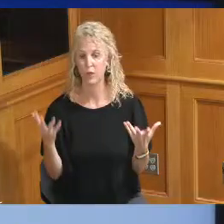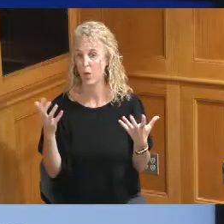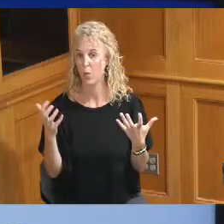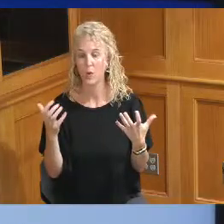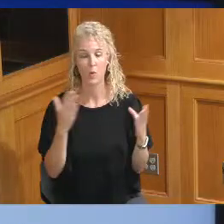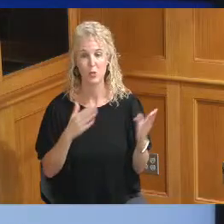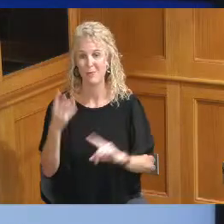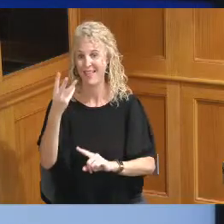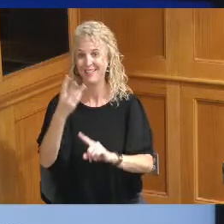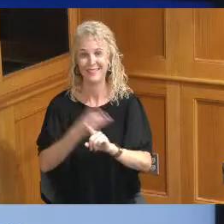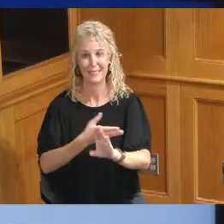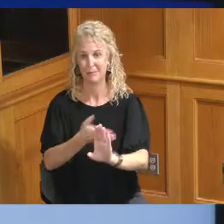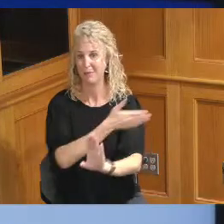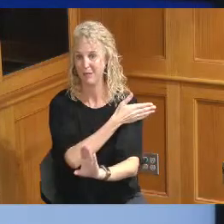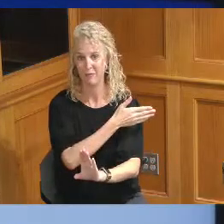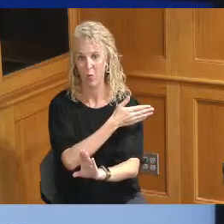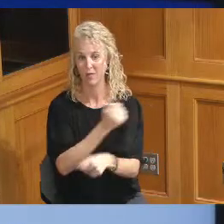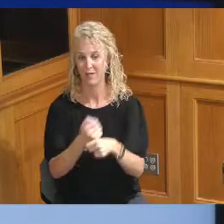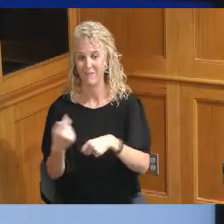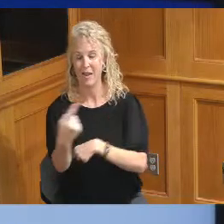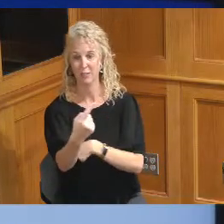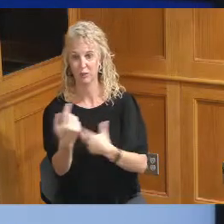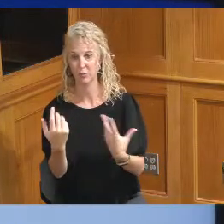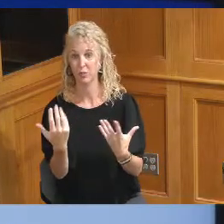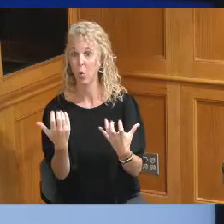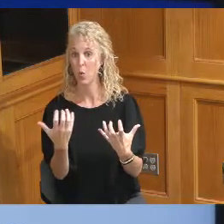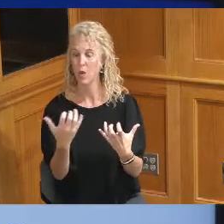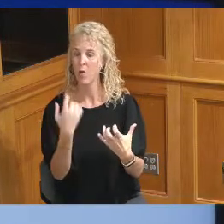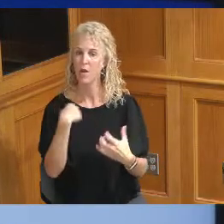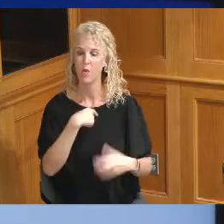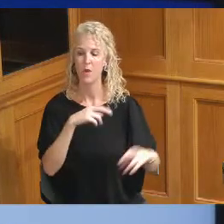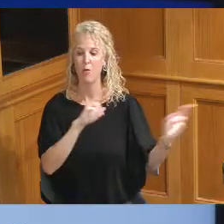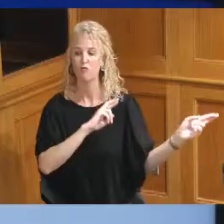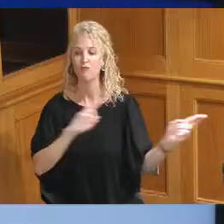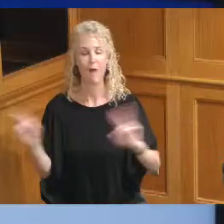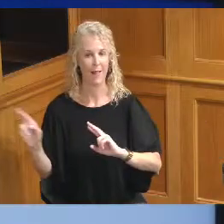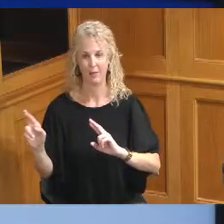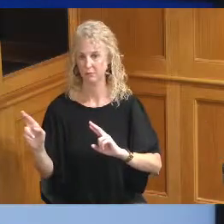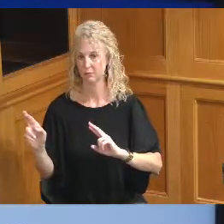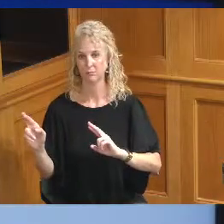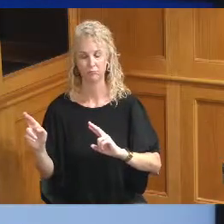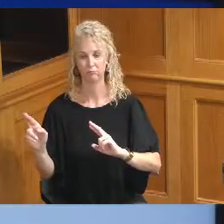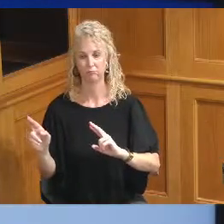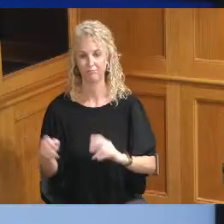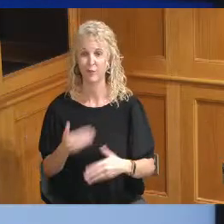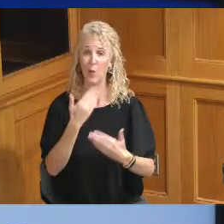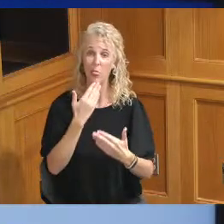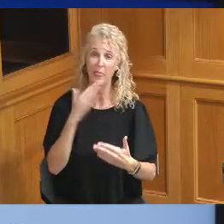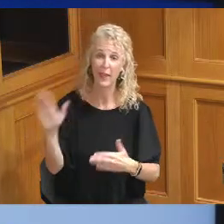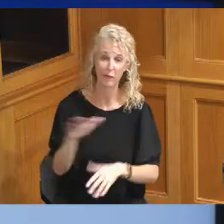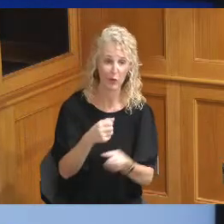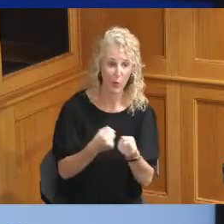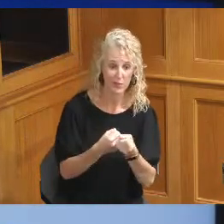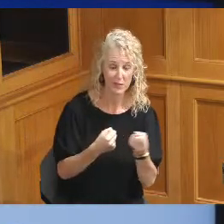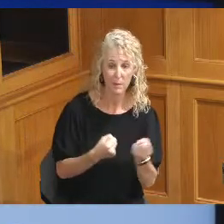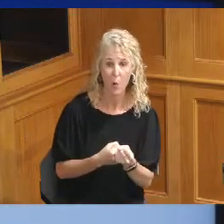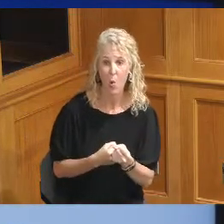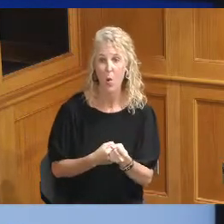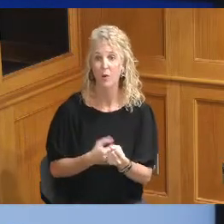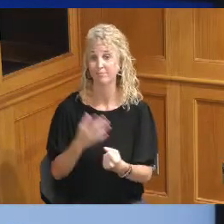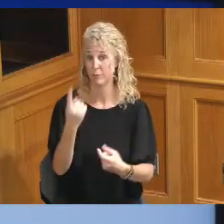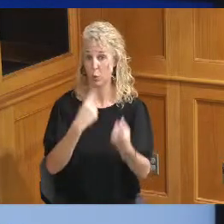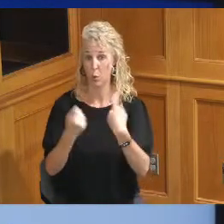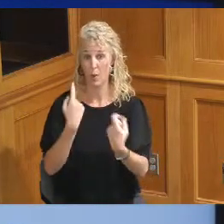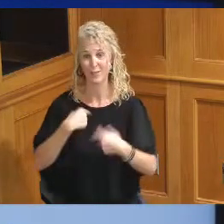advance of next year starting. So we want to be sure that we can hit the ground running, and just thank you for all of your support, and would love to answer